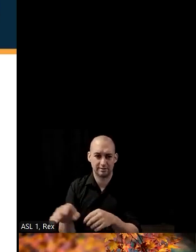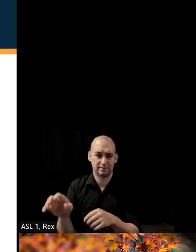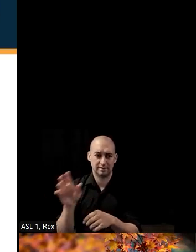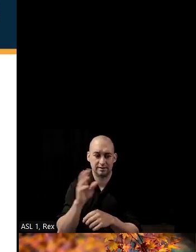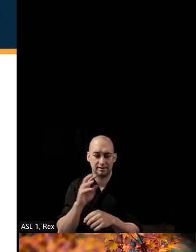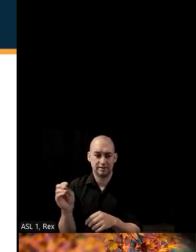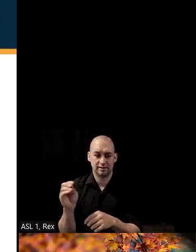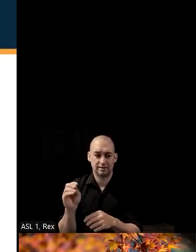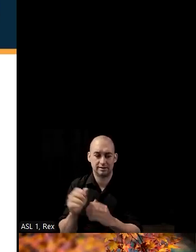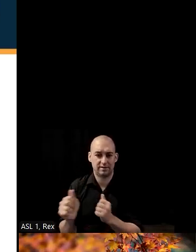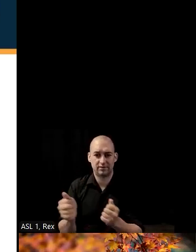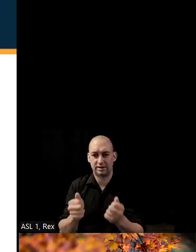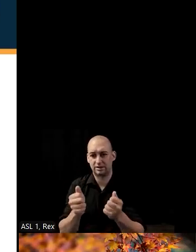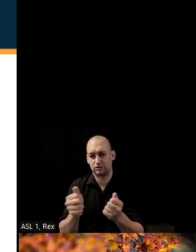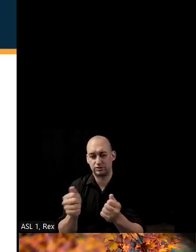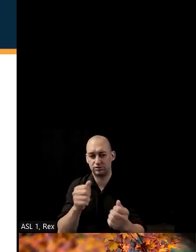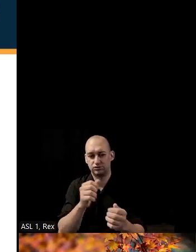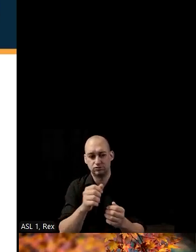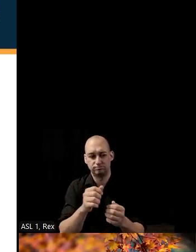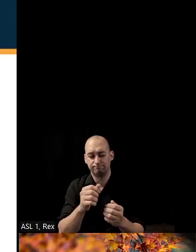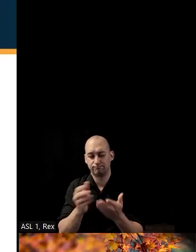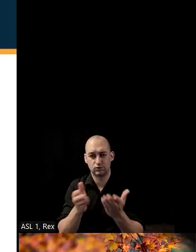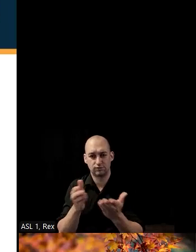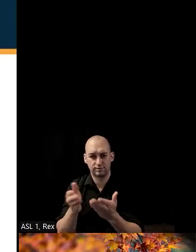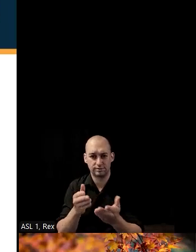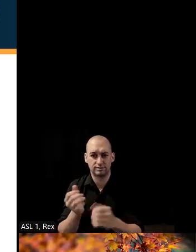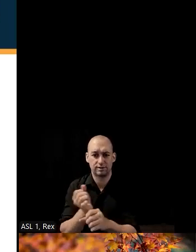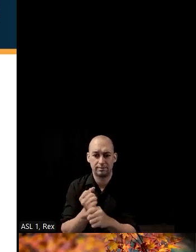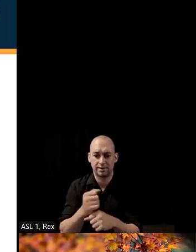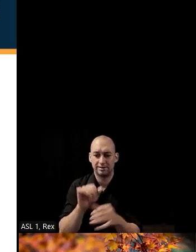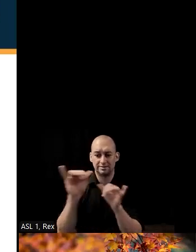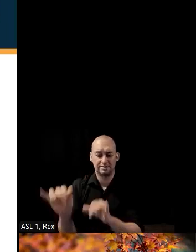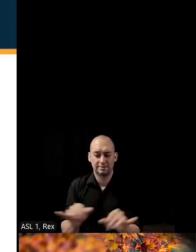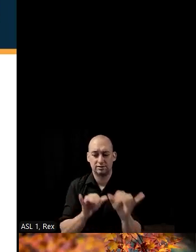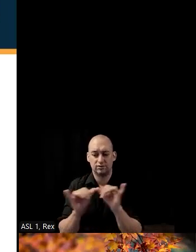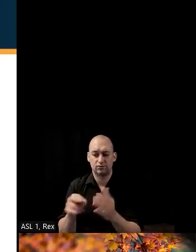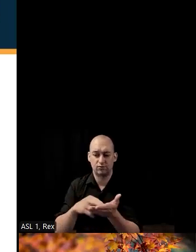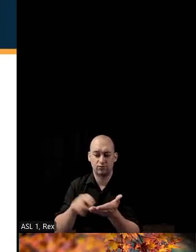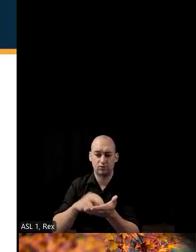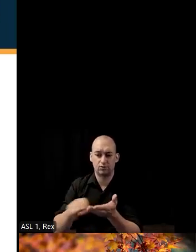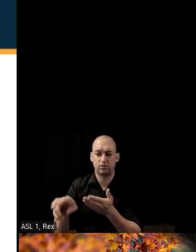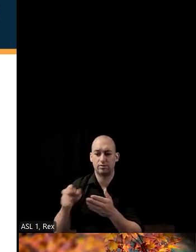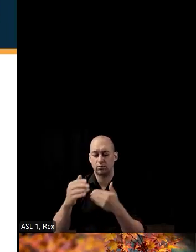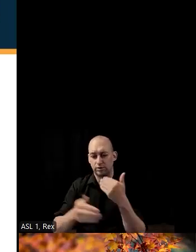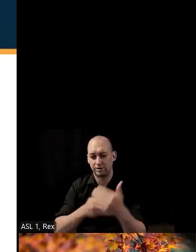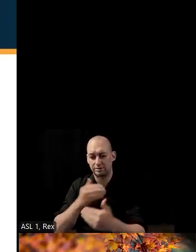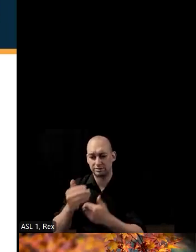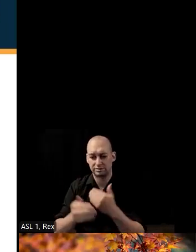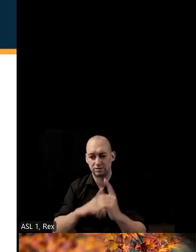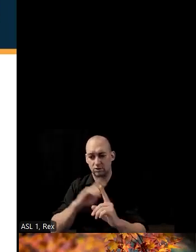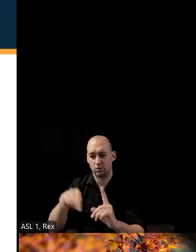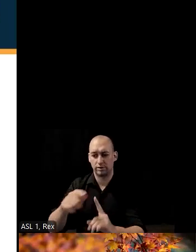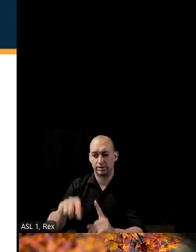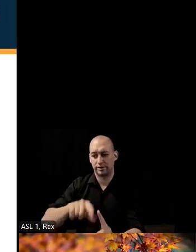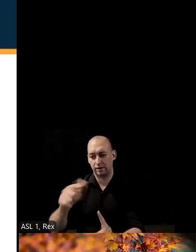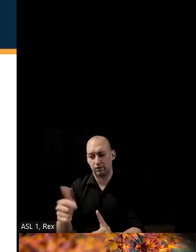and just navigation services, and then creating standard referral processes so that when we do handoffs to other